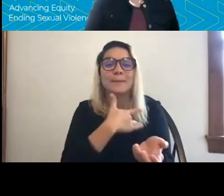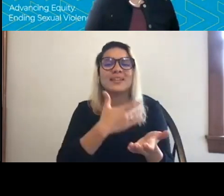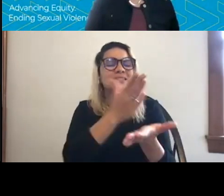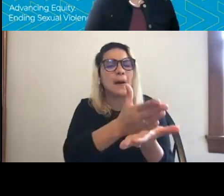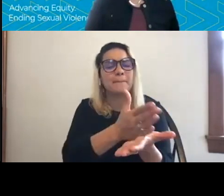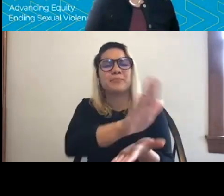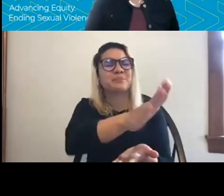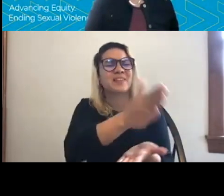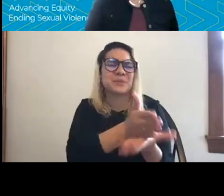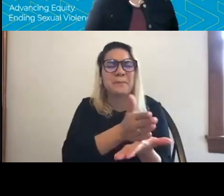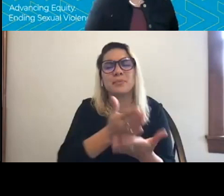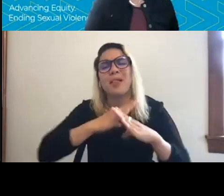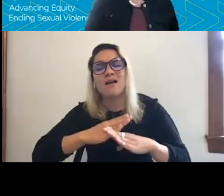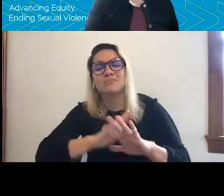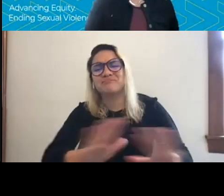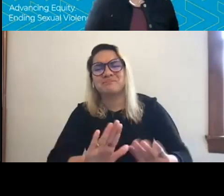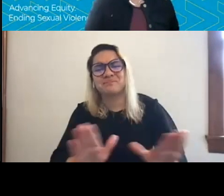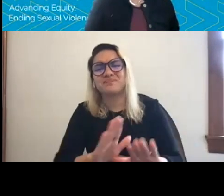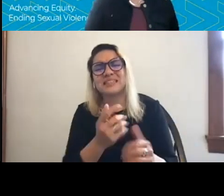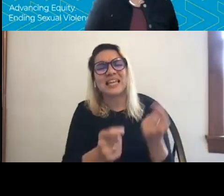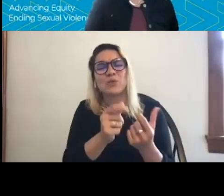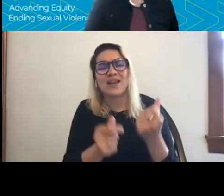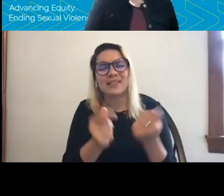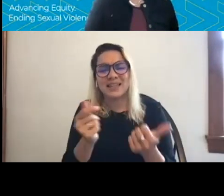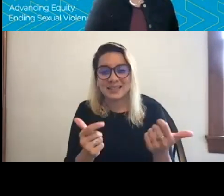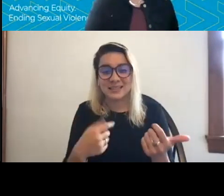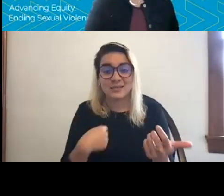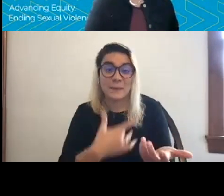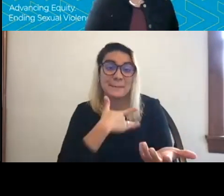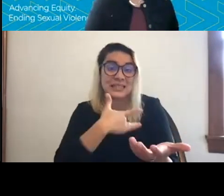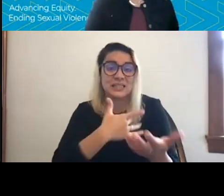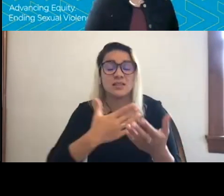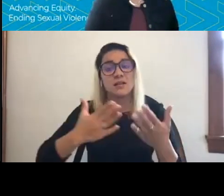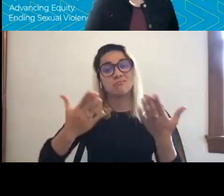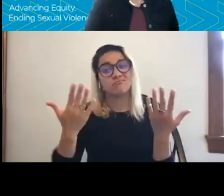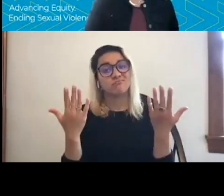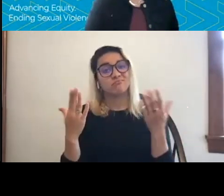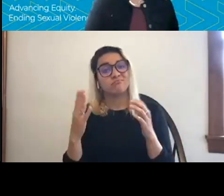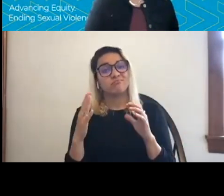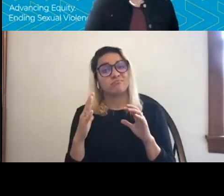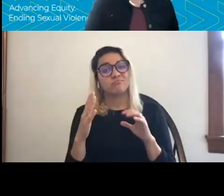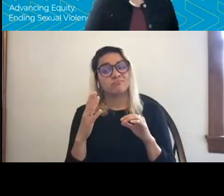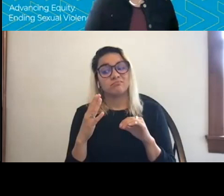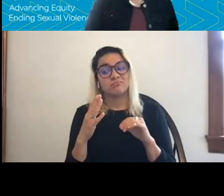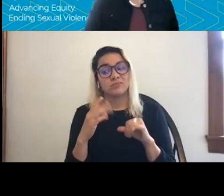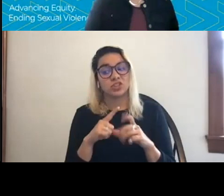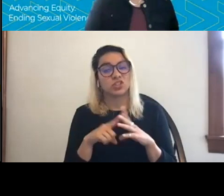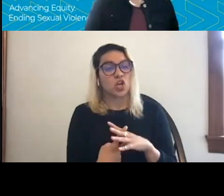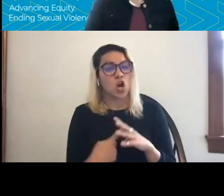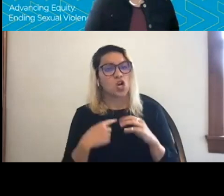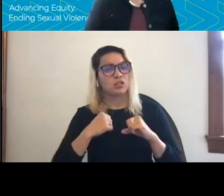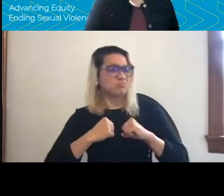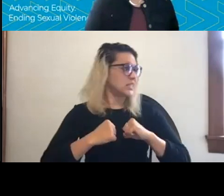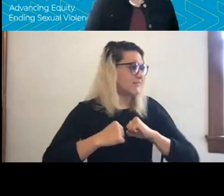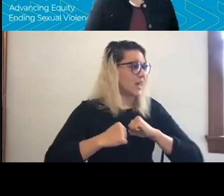things, getting rid of things. We're so used to being on defense. To actually go on offense with our own values and our